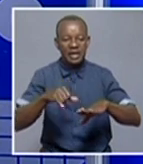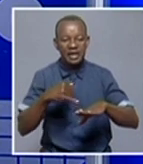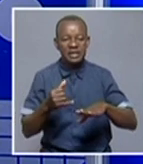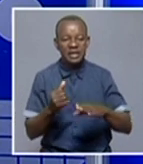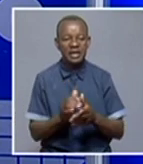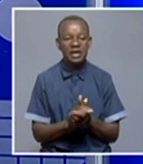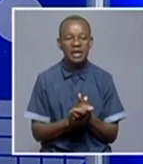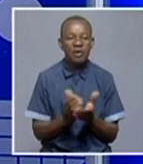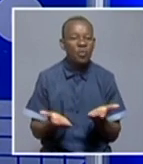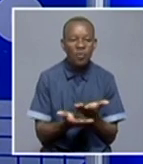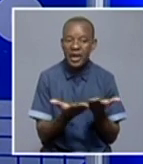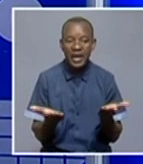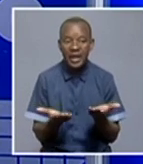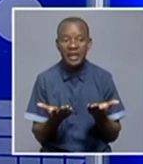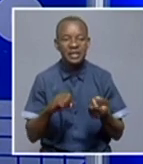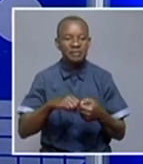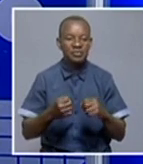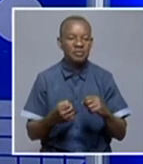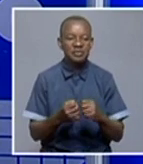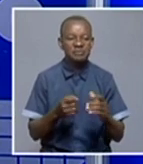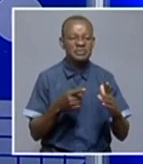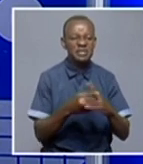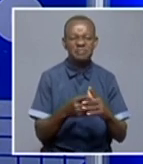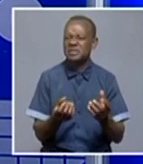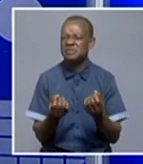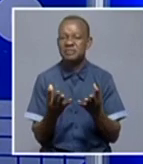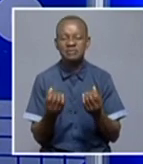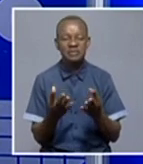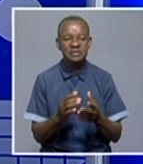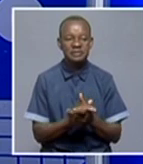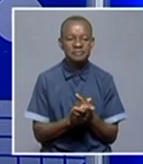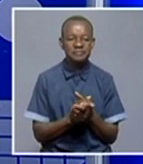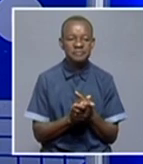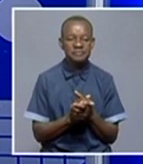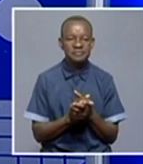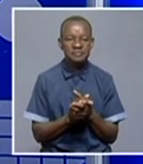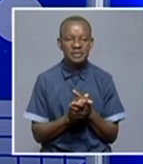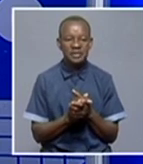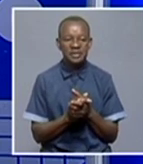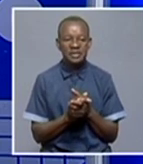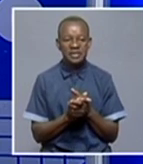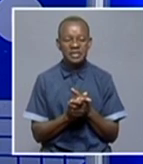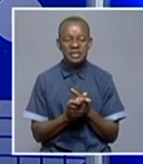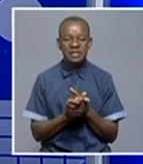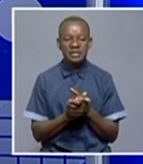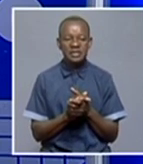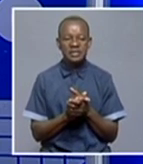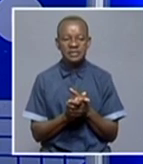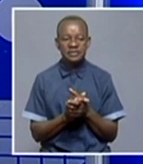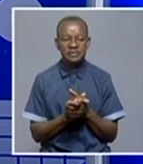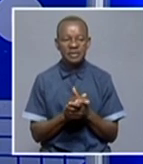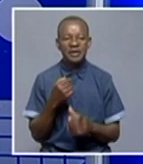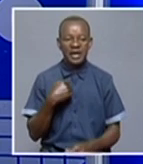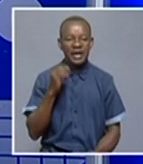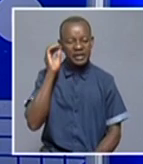Unfortunately, not, Blanche. As I mentioned earlier, due to the ongoing conflict there, it was impossible for the electoral